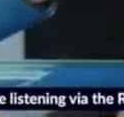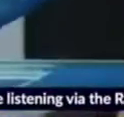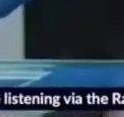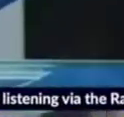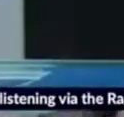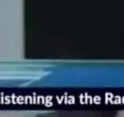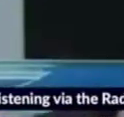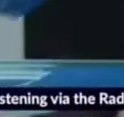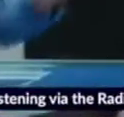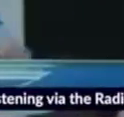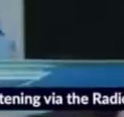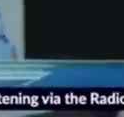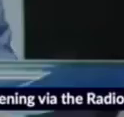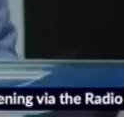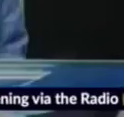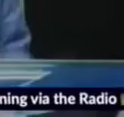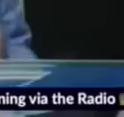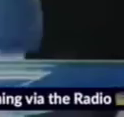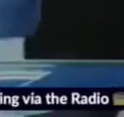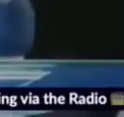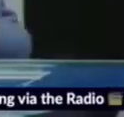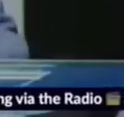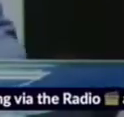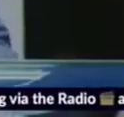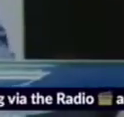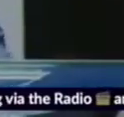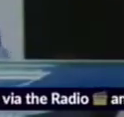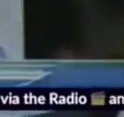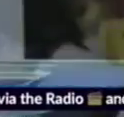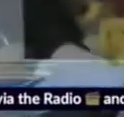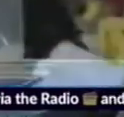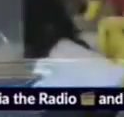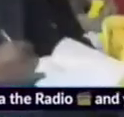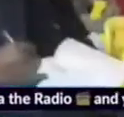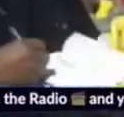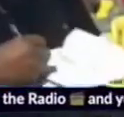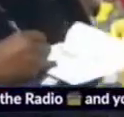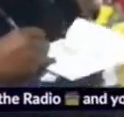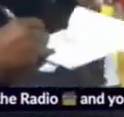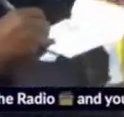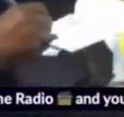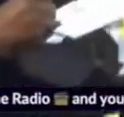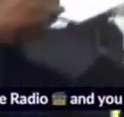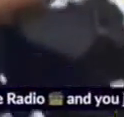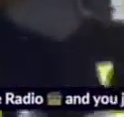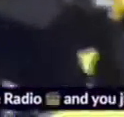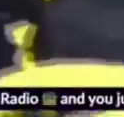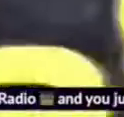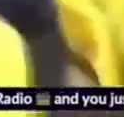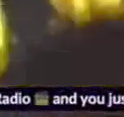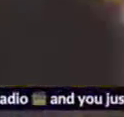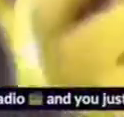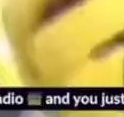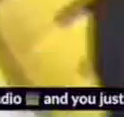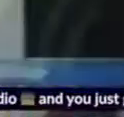let the supervisor give me a sign there in the middle to my right. I'll be waiting for the supervisor to give